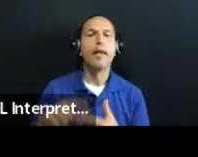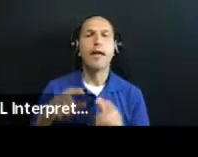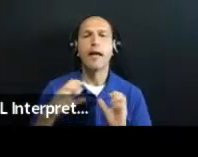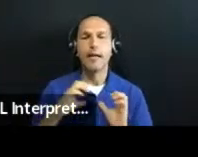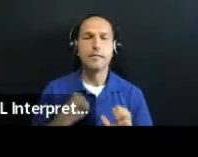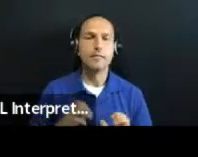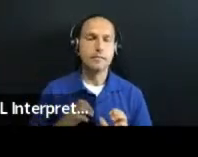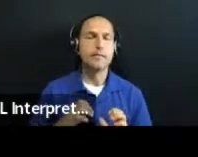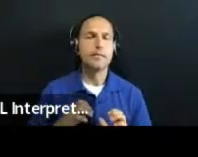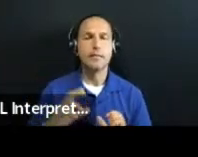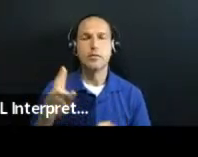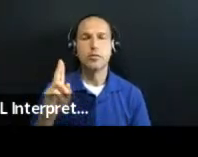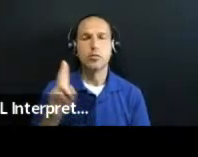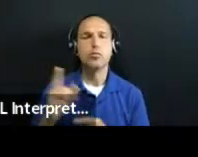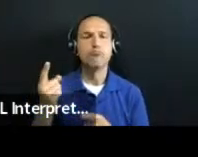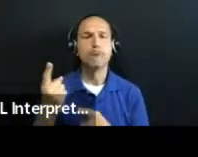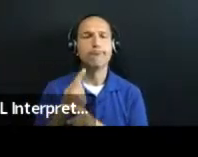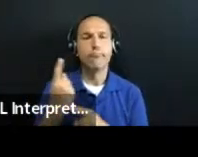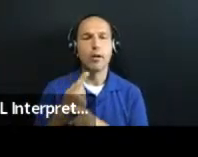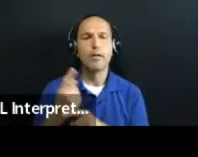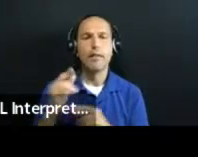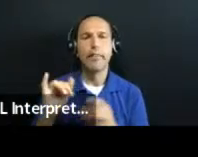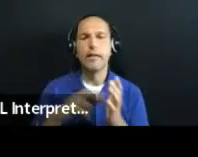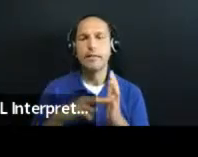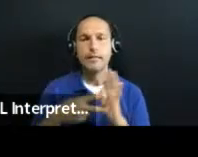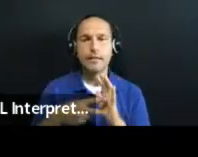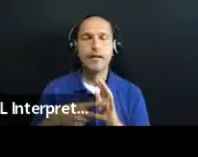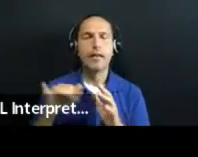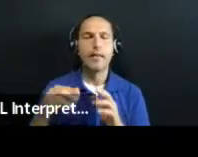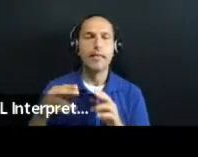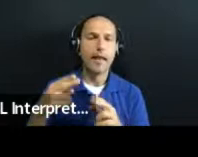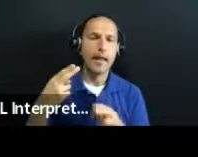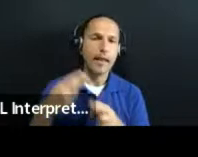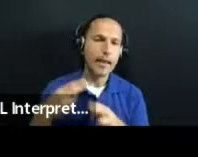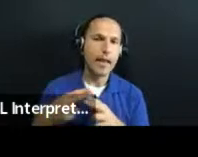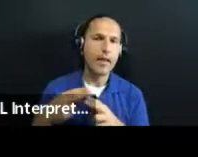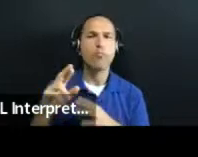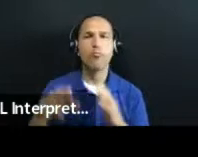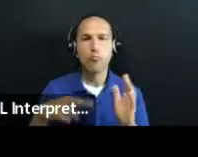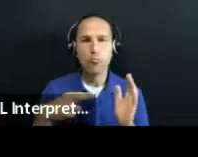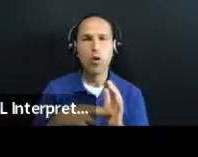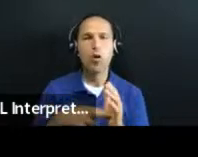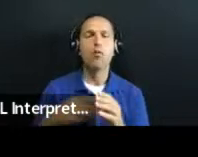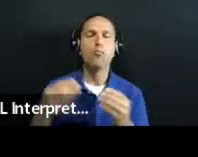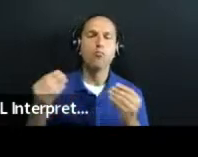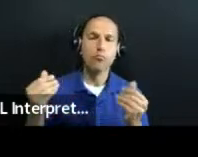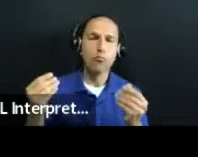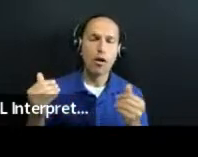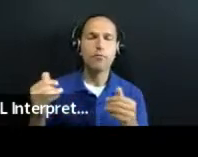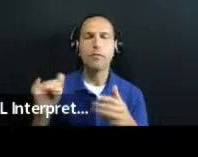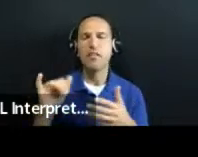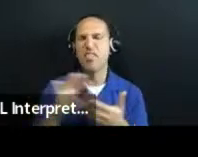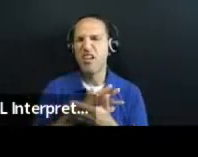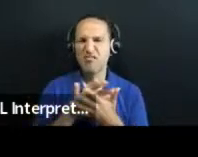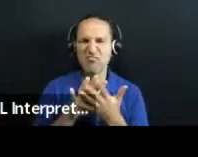elements, using the proper definitions for name, role, value, state, property, and those kinds of things.